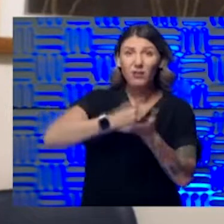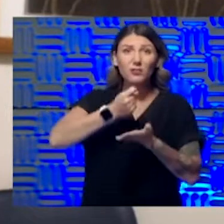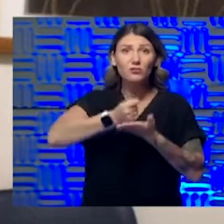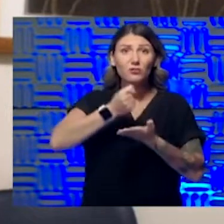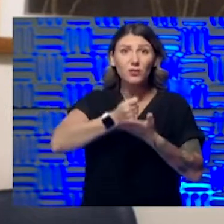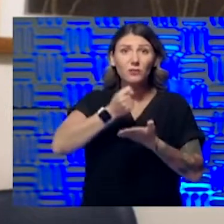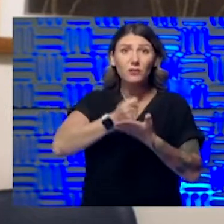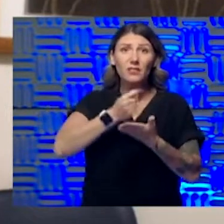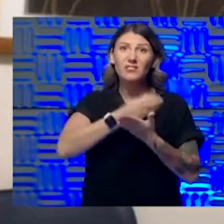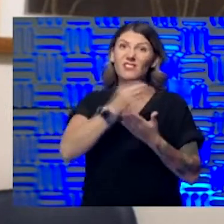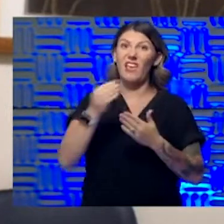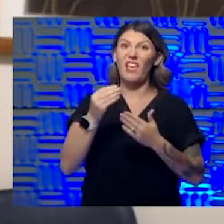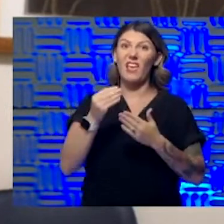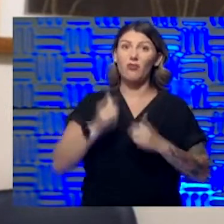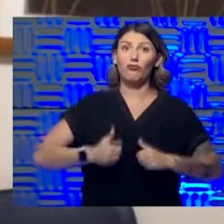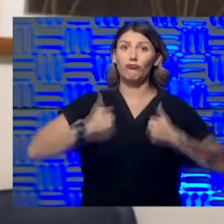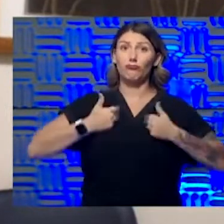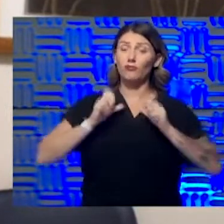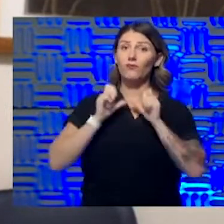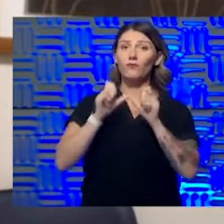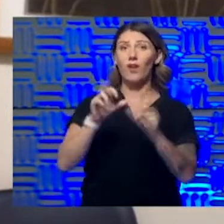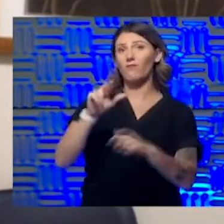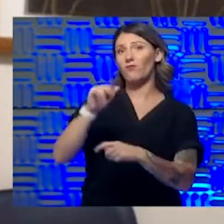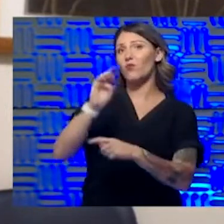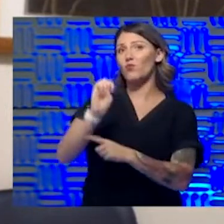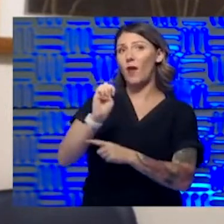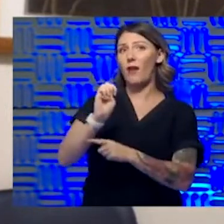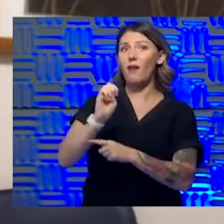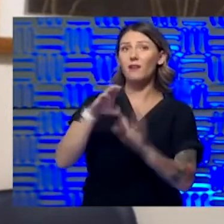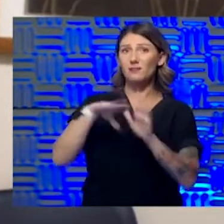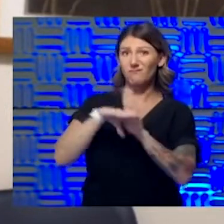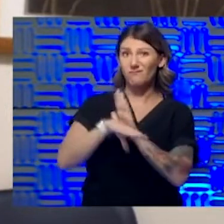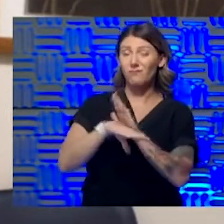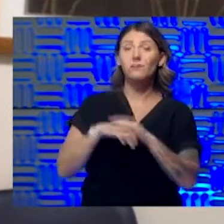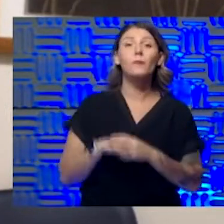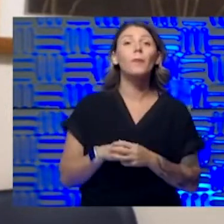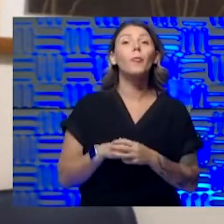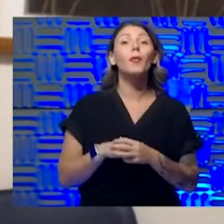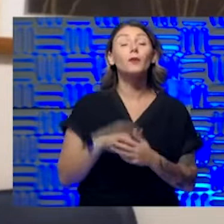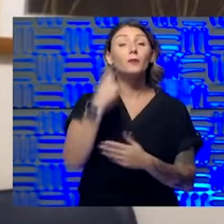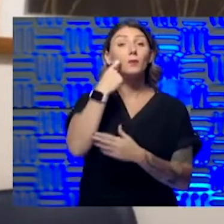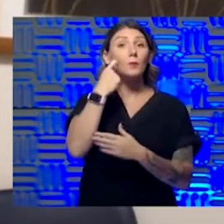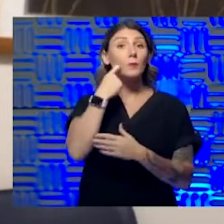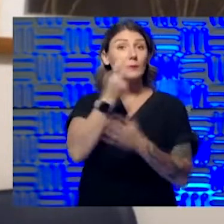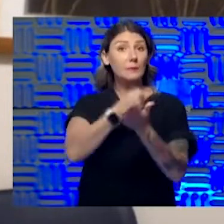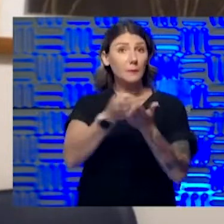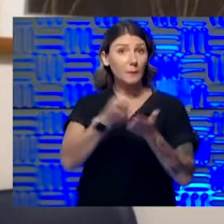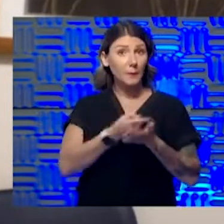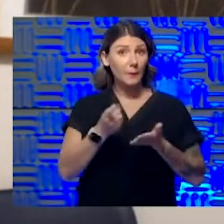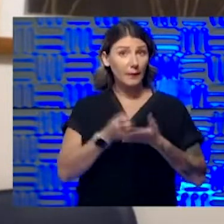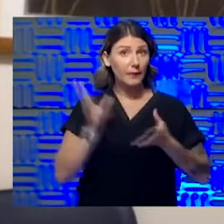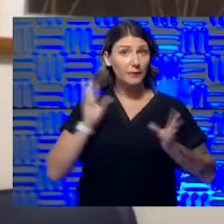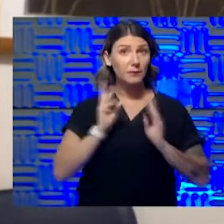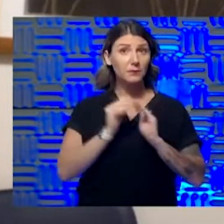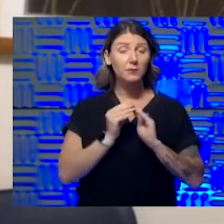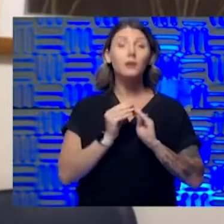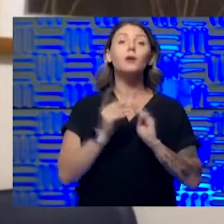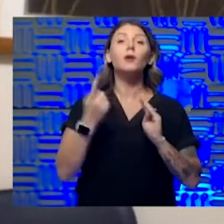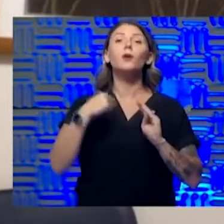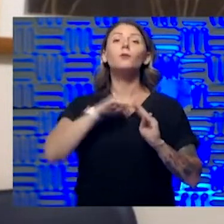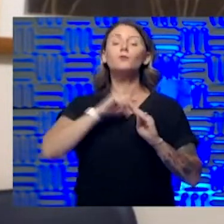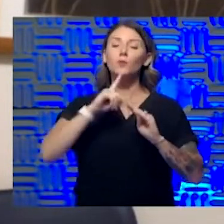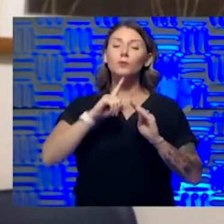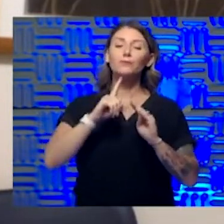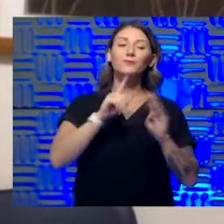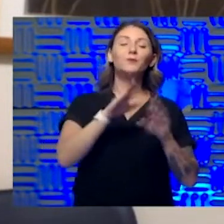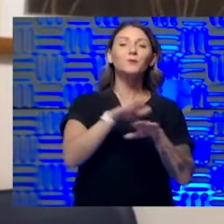low survival rates and higher risk of recurrence. In the last couple of weeks, we have been fortunate to slowly start to increase our